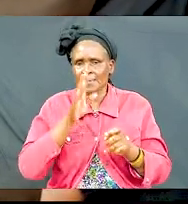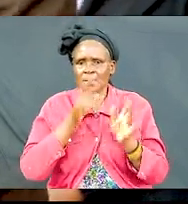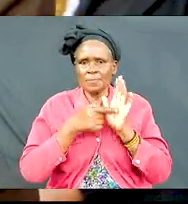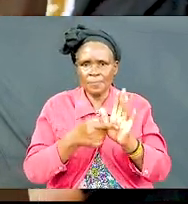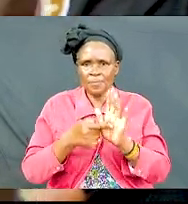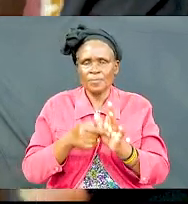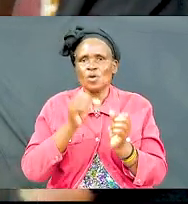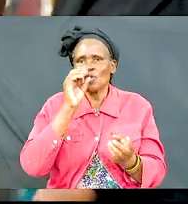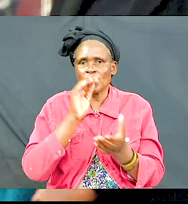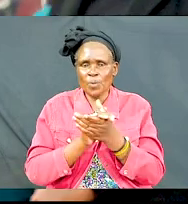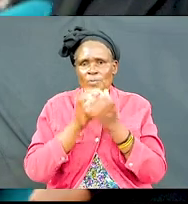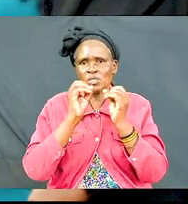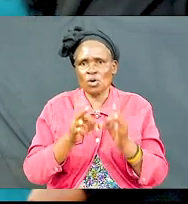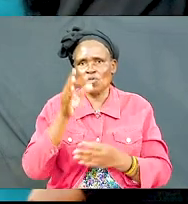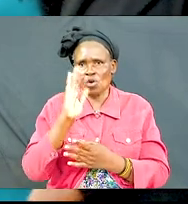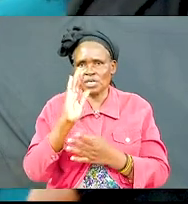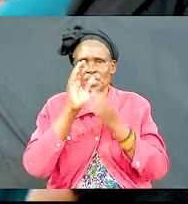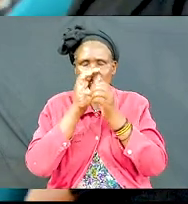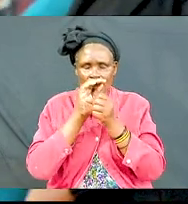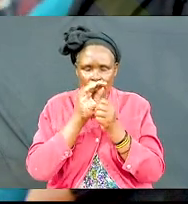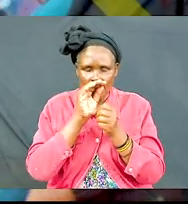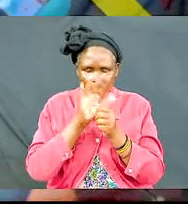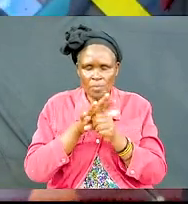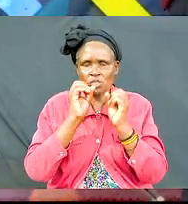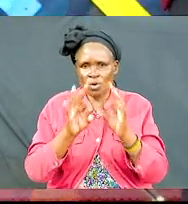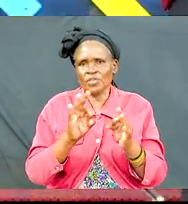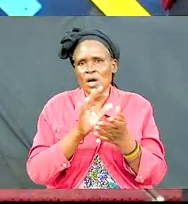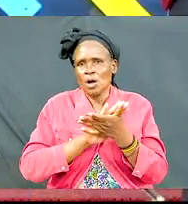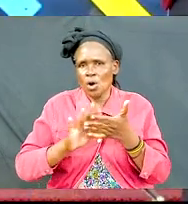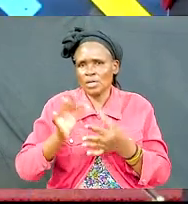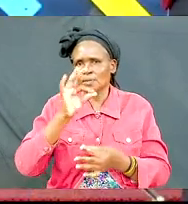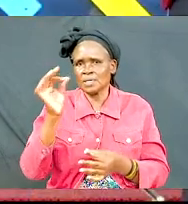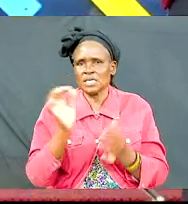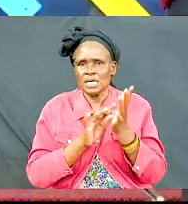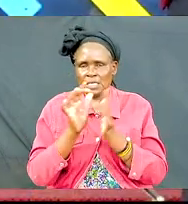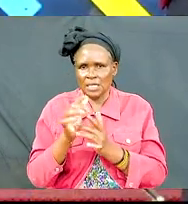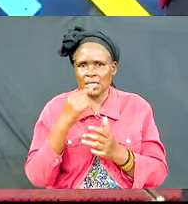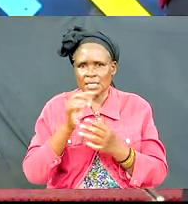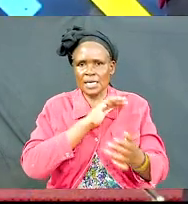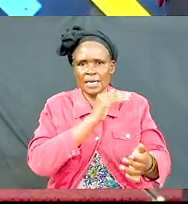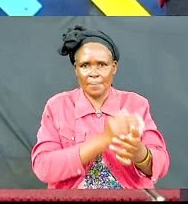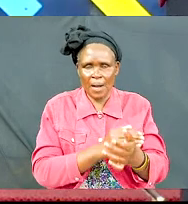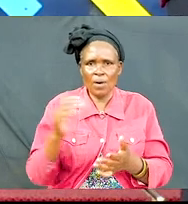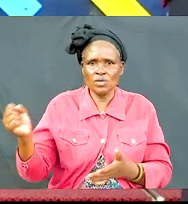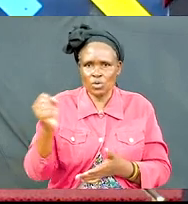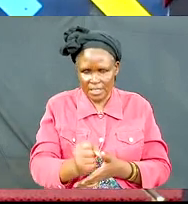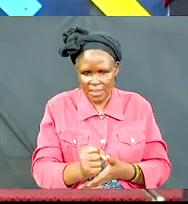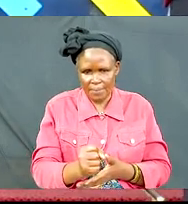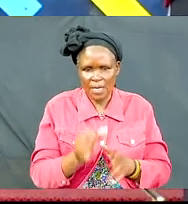the promise of God, the promise of the Holy Spirit. Jesus came in power to redeem the